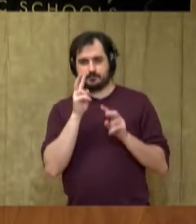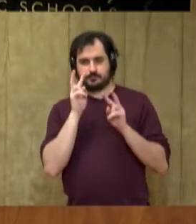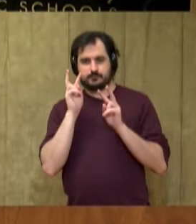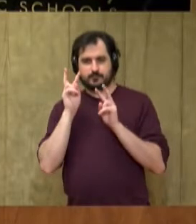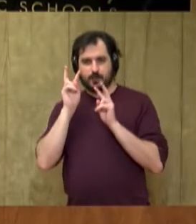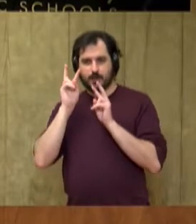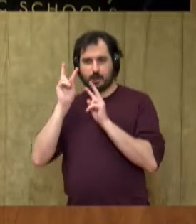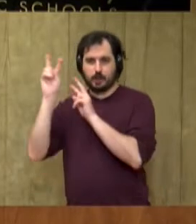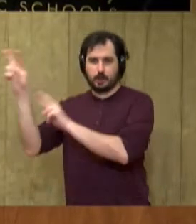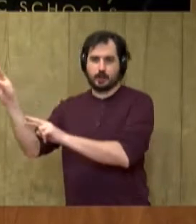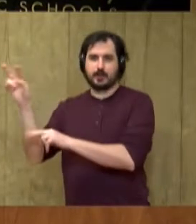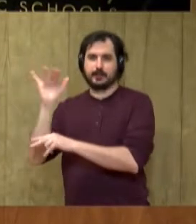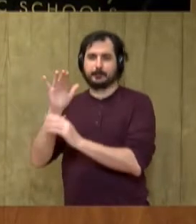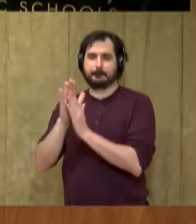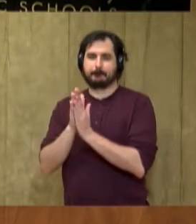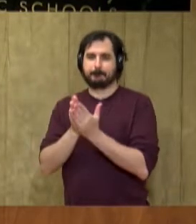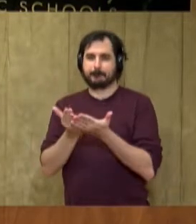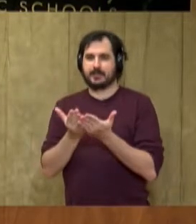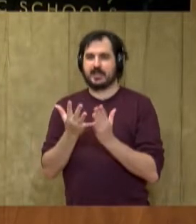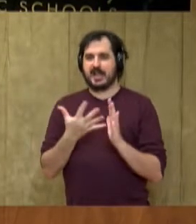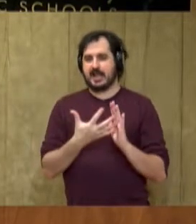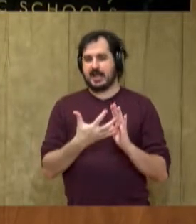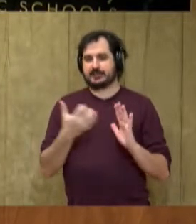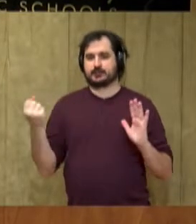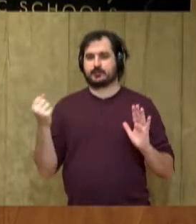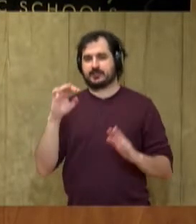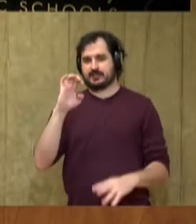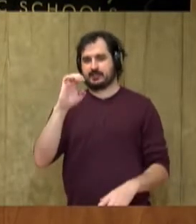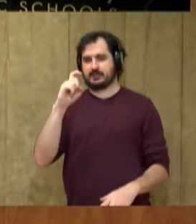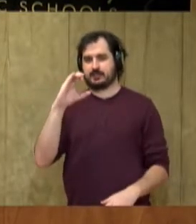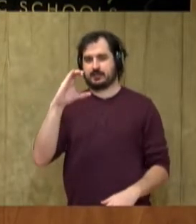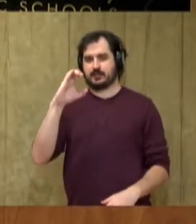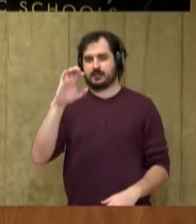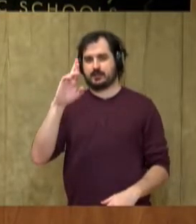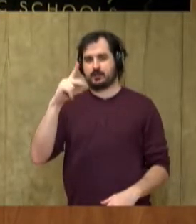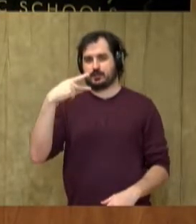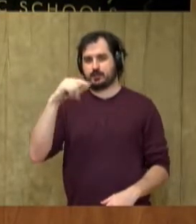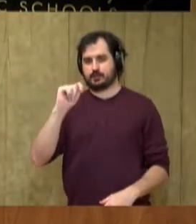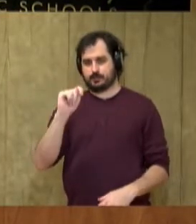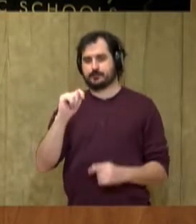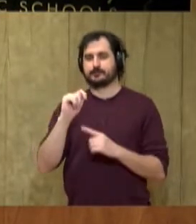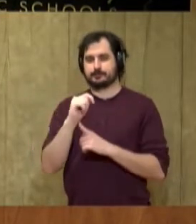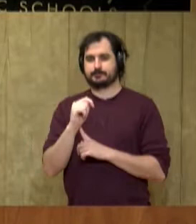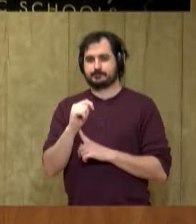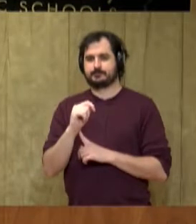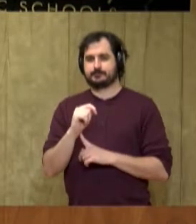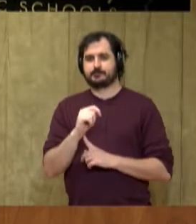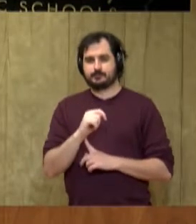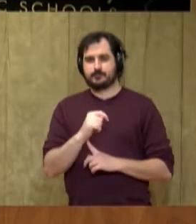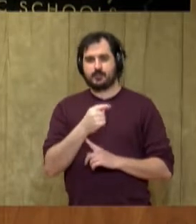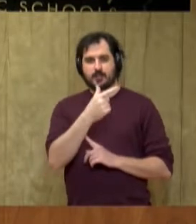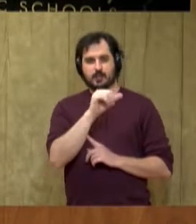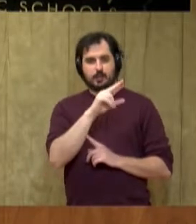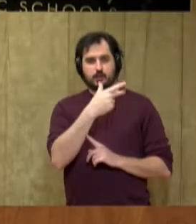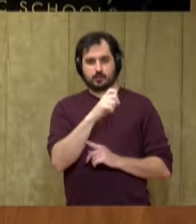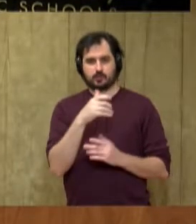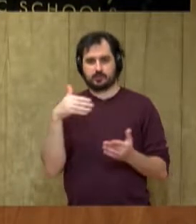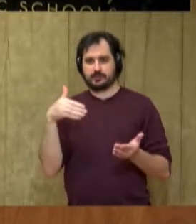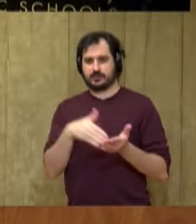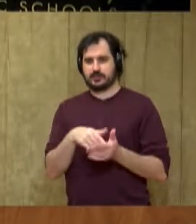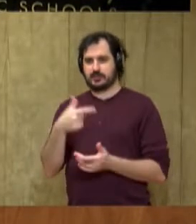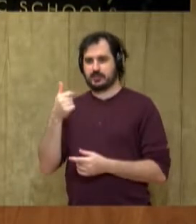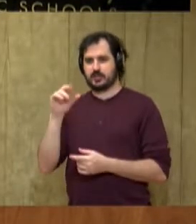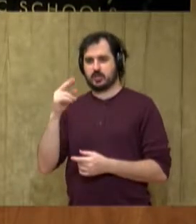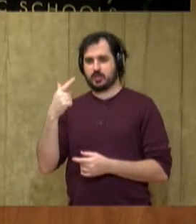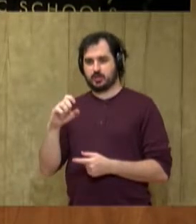this book, an excerpt of this book, as we learned in the beginning of when I first started. George versus George, The American